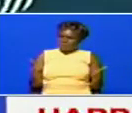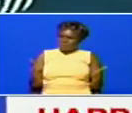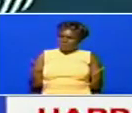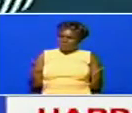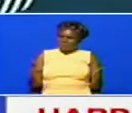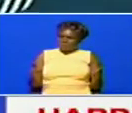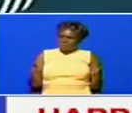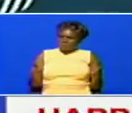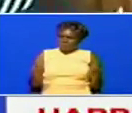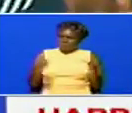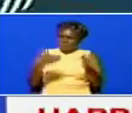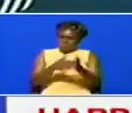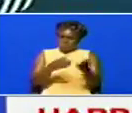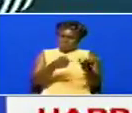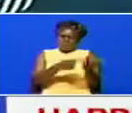from tallying